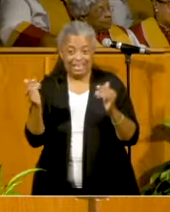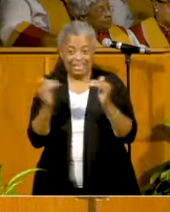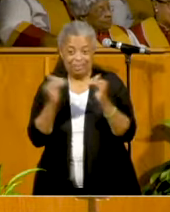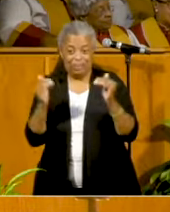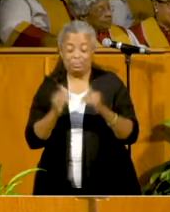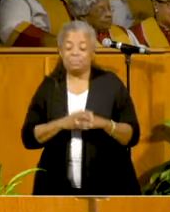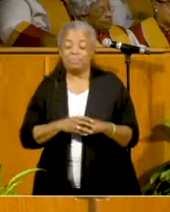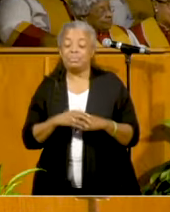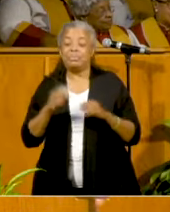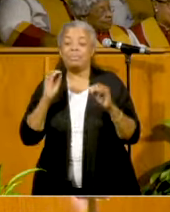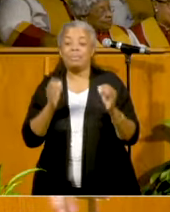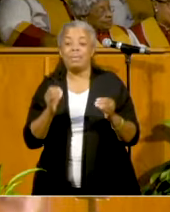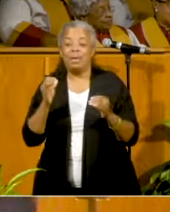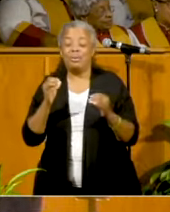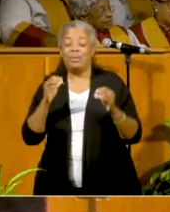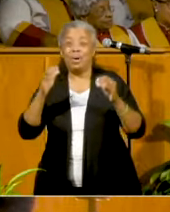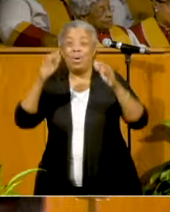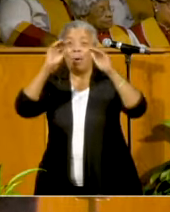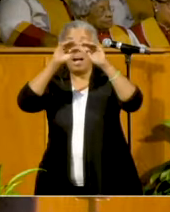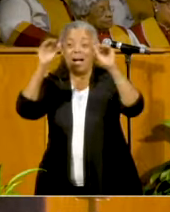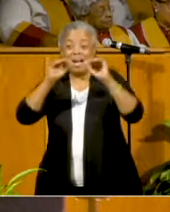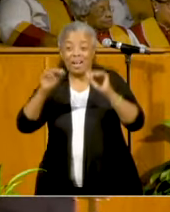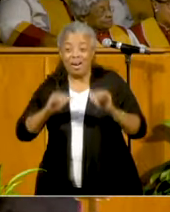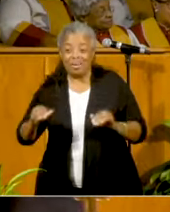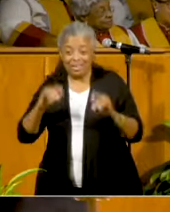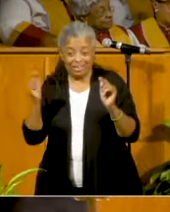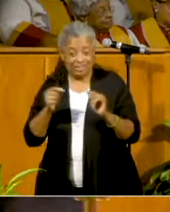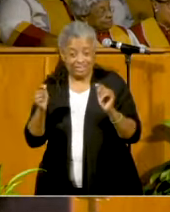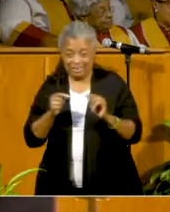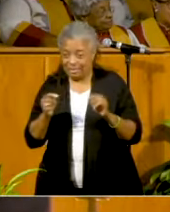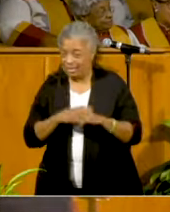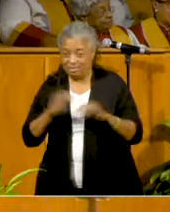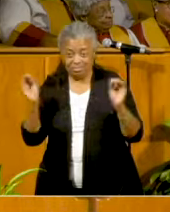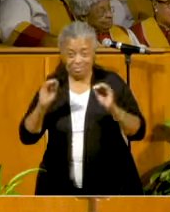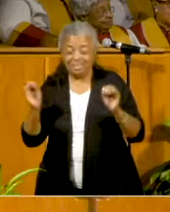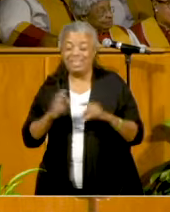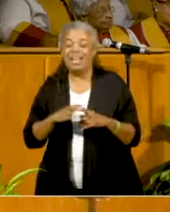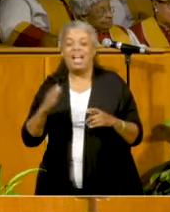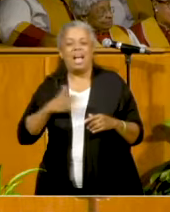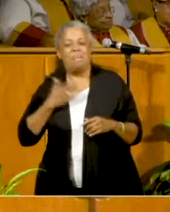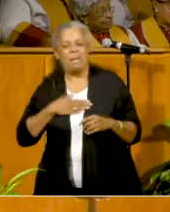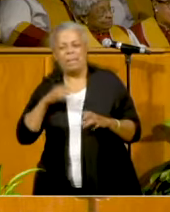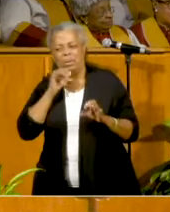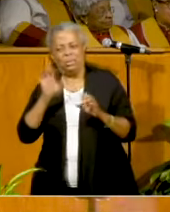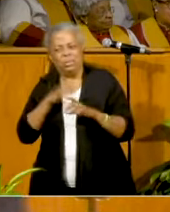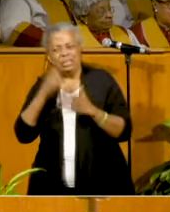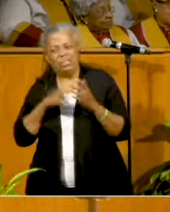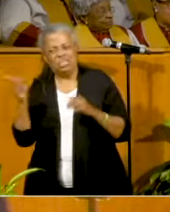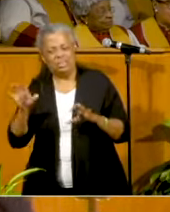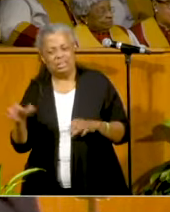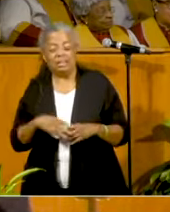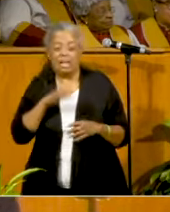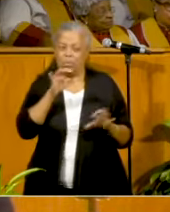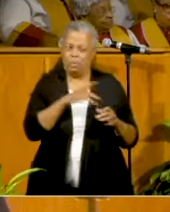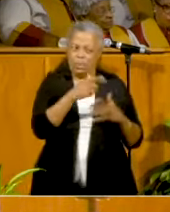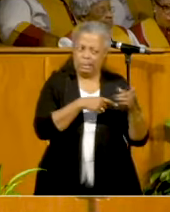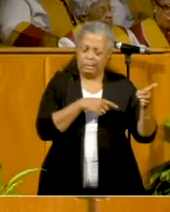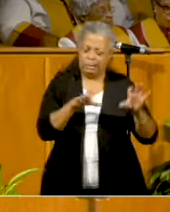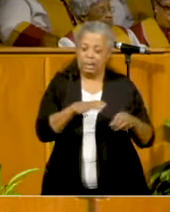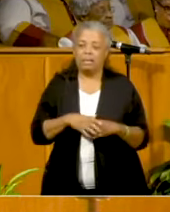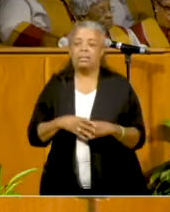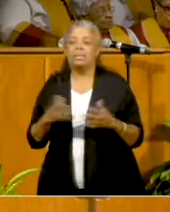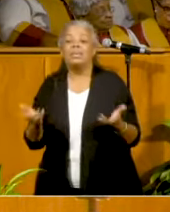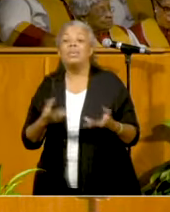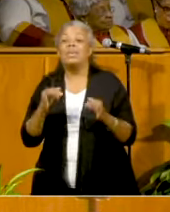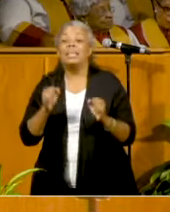Beloved, there's no hierarchy of sin. There's no, I'm glad I don't do what she does and I don't do what he does. Here